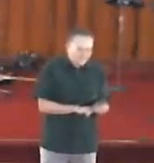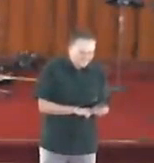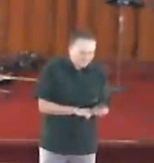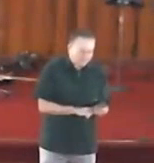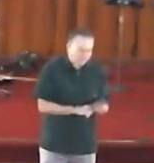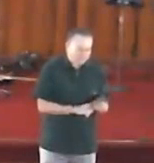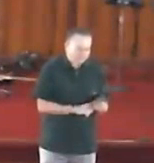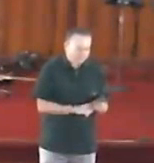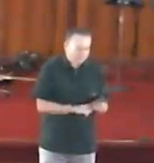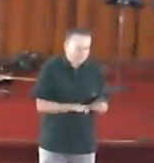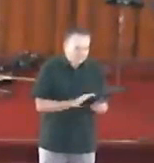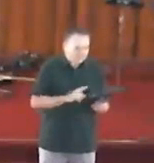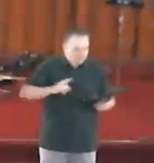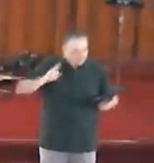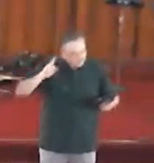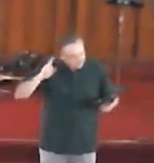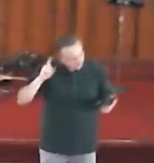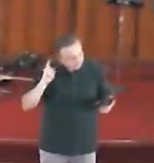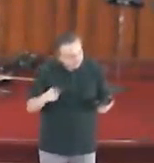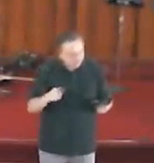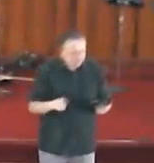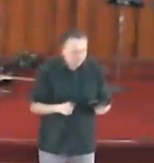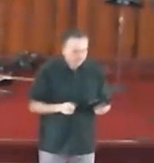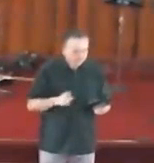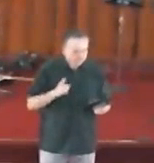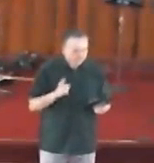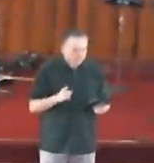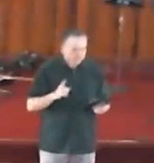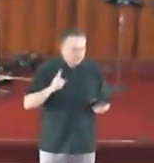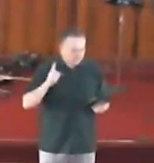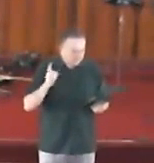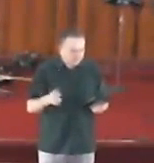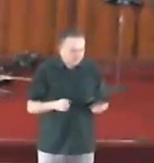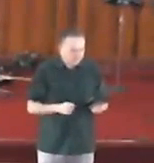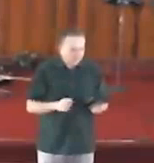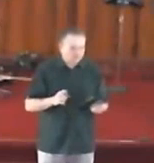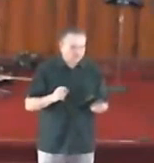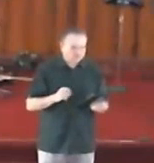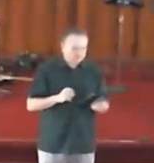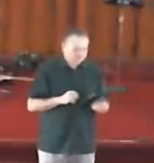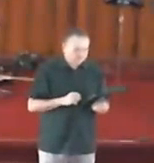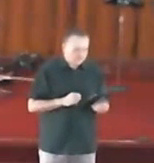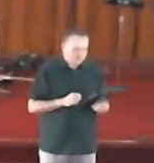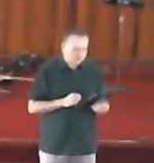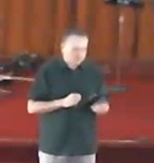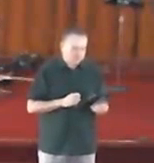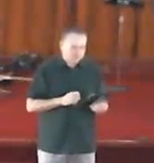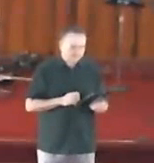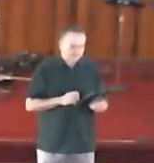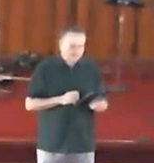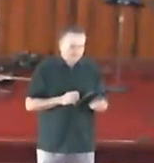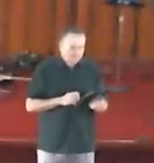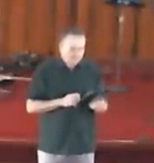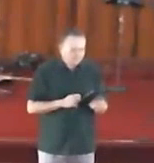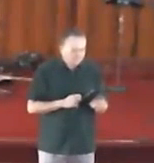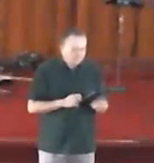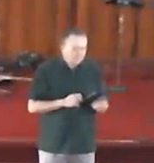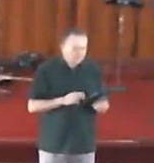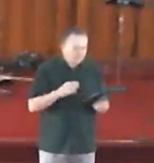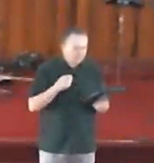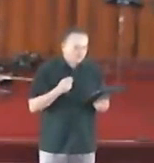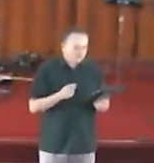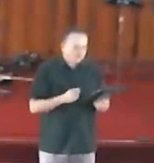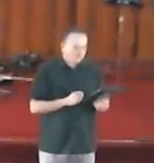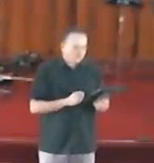con palabras, sino también con poder, es decir, con el Espíritu Santo y con profunda convicción. Como bien